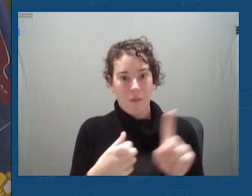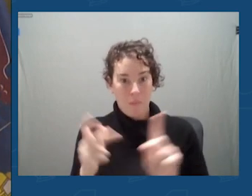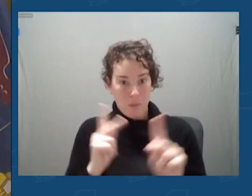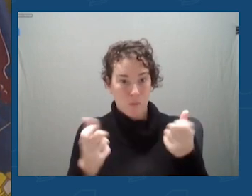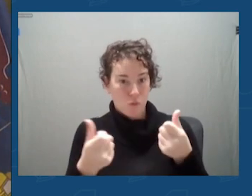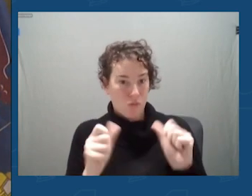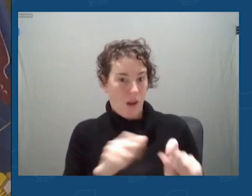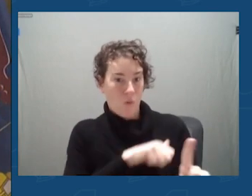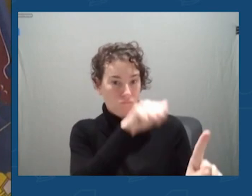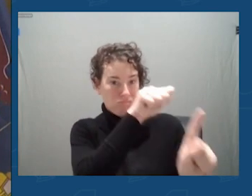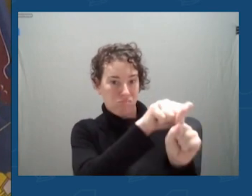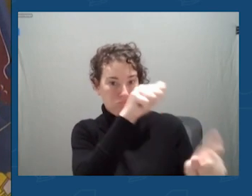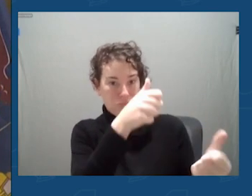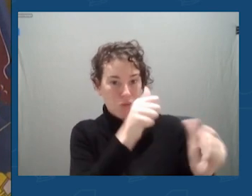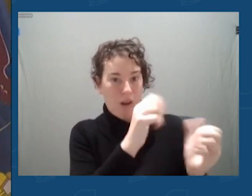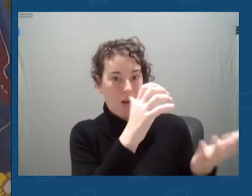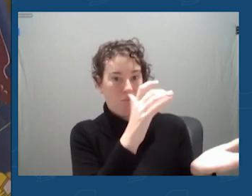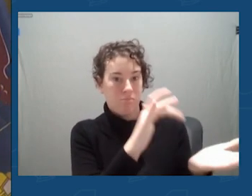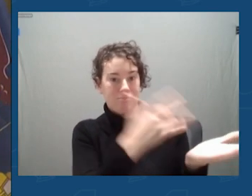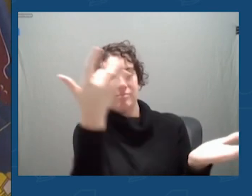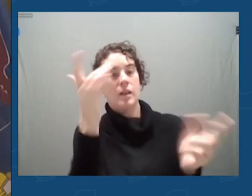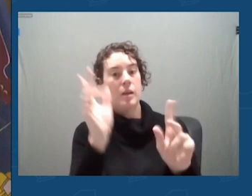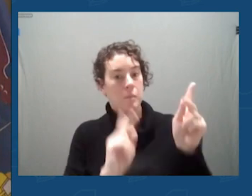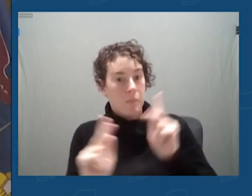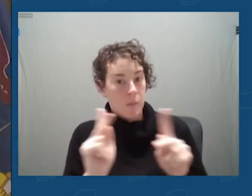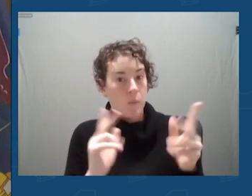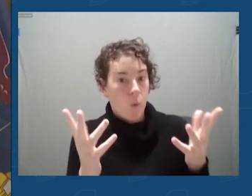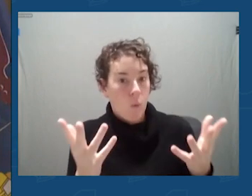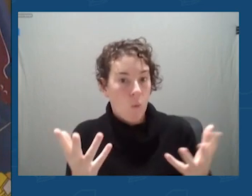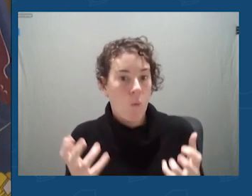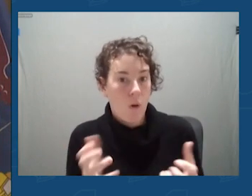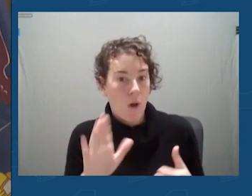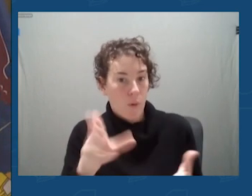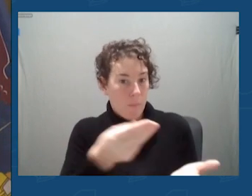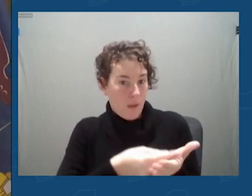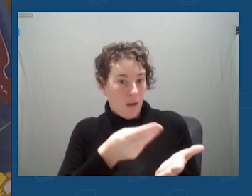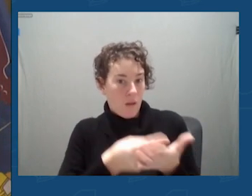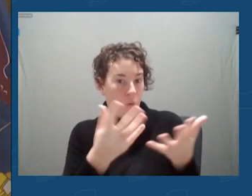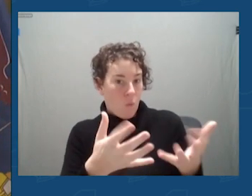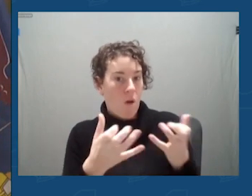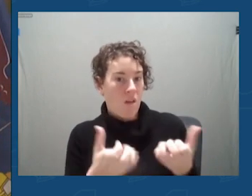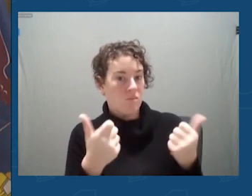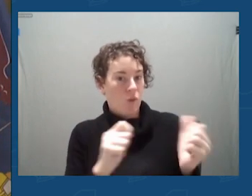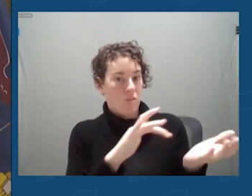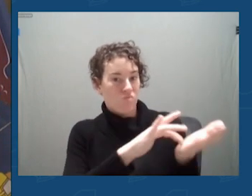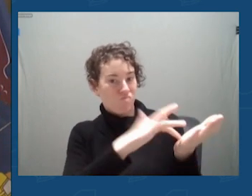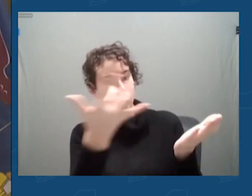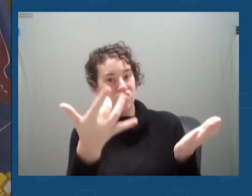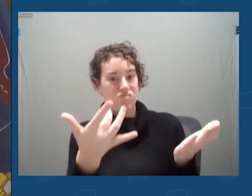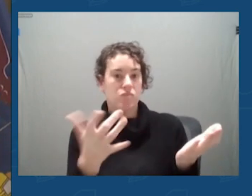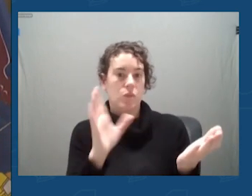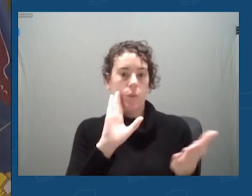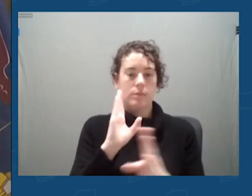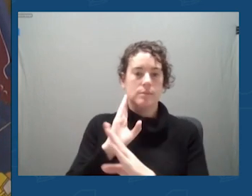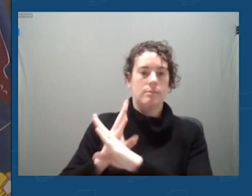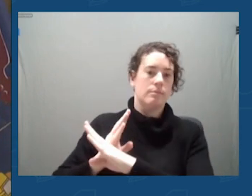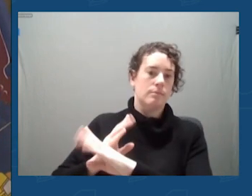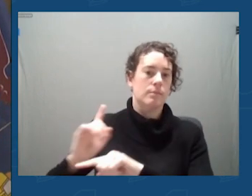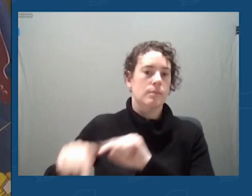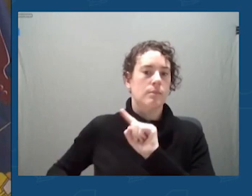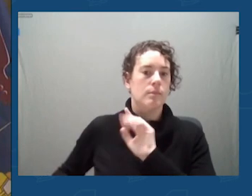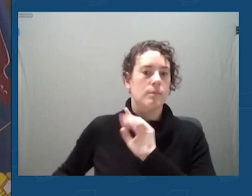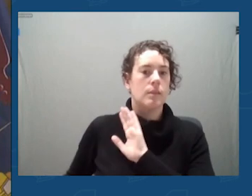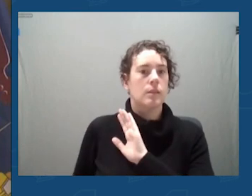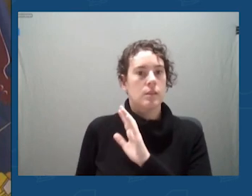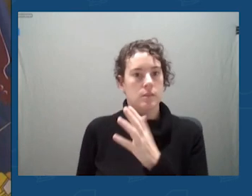little people who are conspiring against your pocketbook and to help you not get a better chance in life, but to help you go